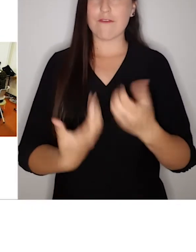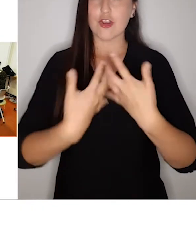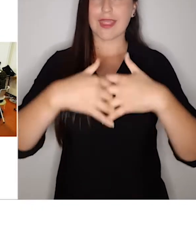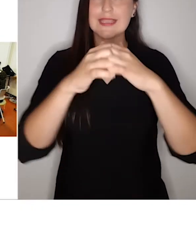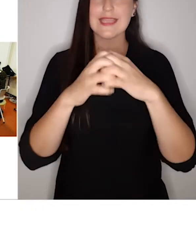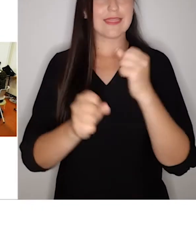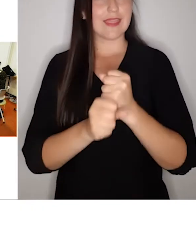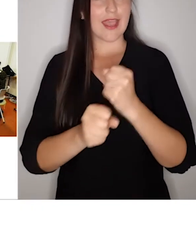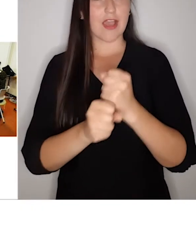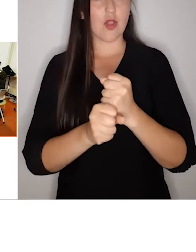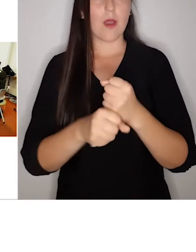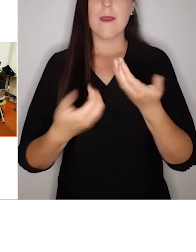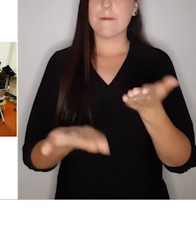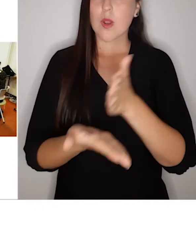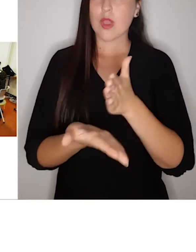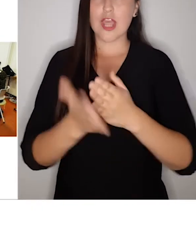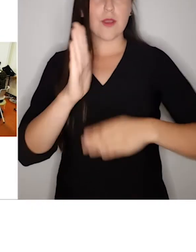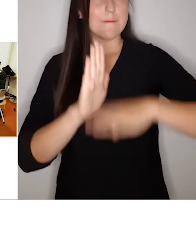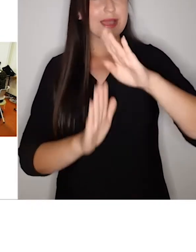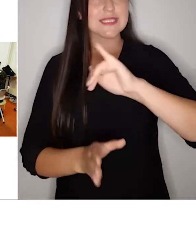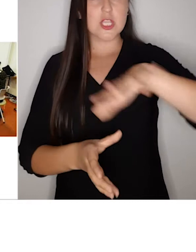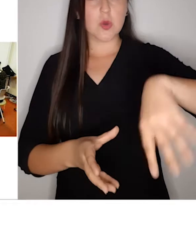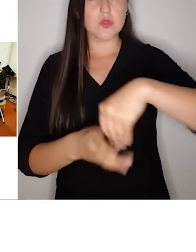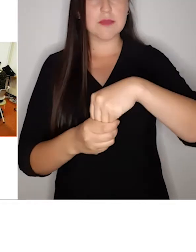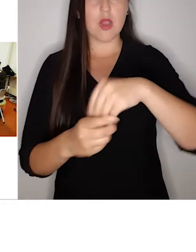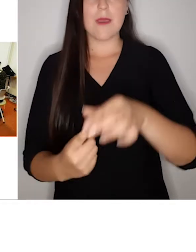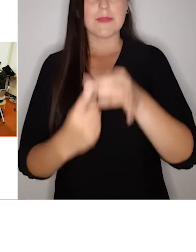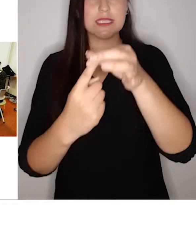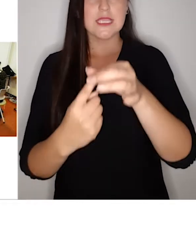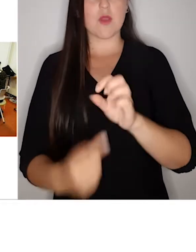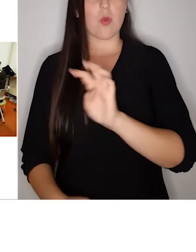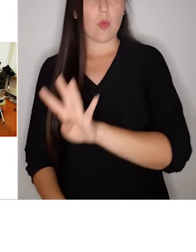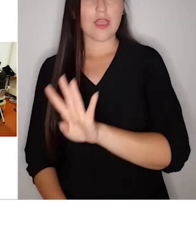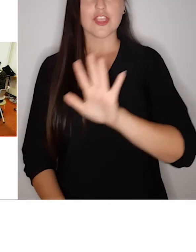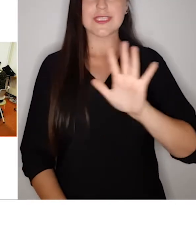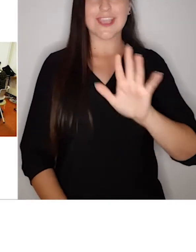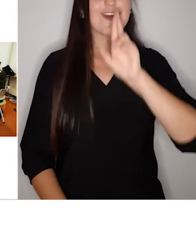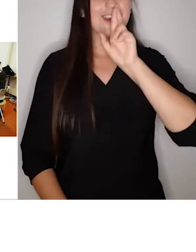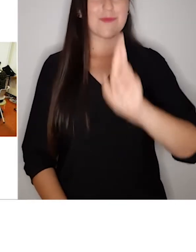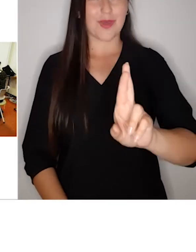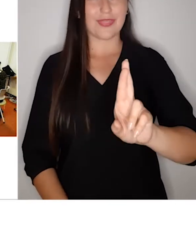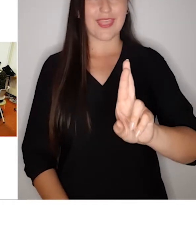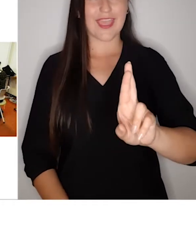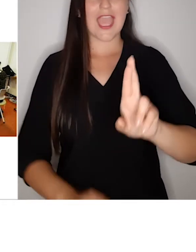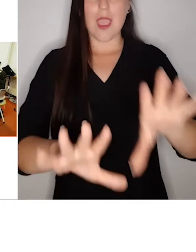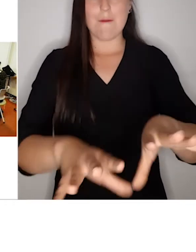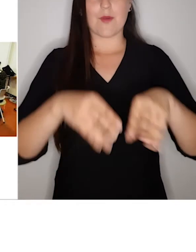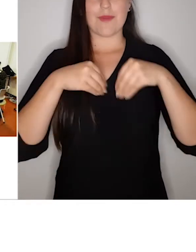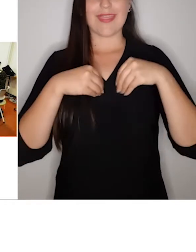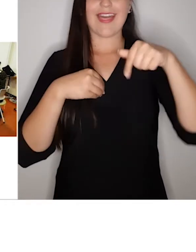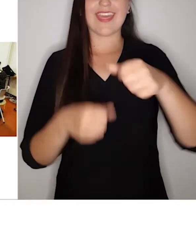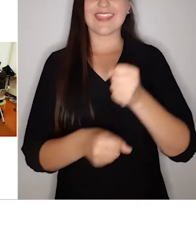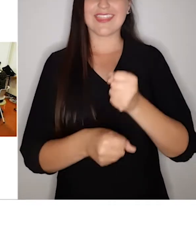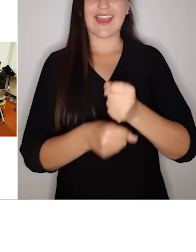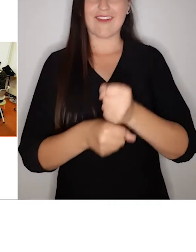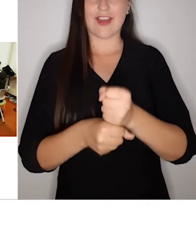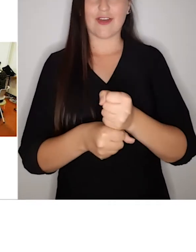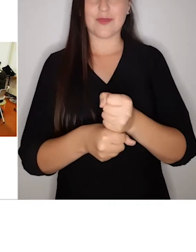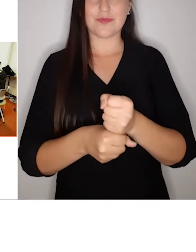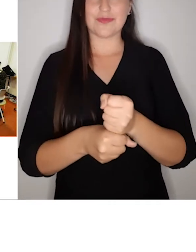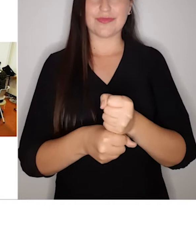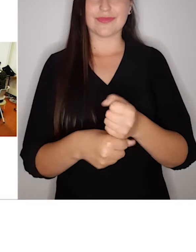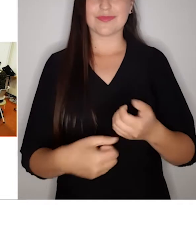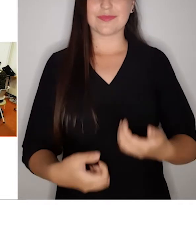school communities? Principles 4 and 5 are answers to that. A sense of